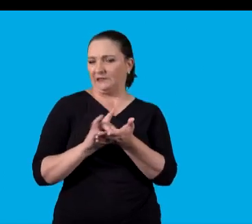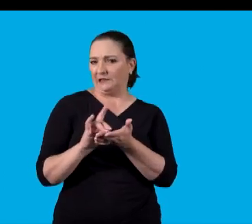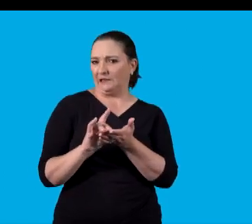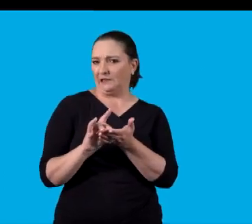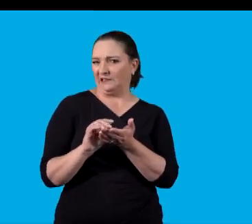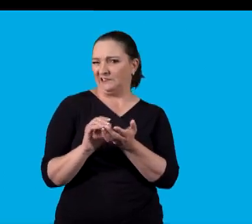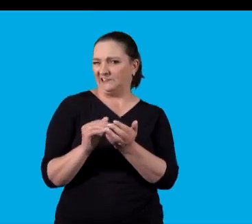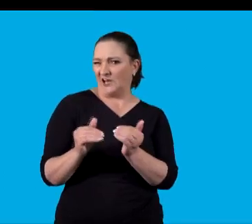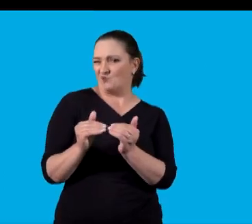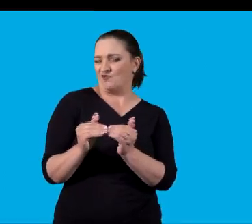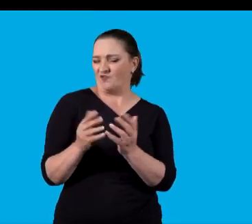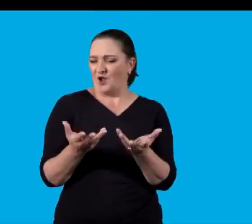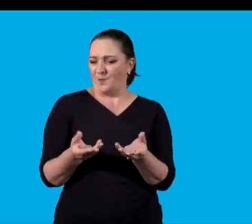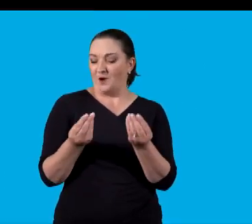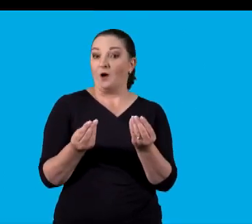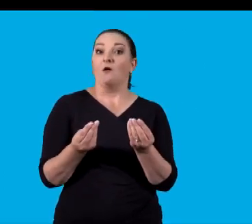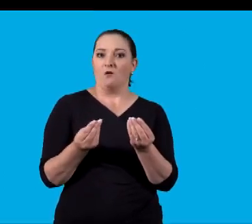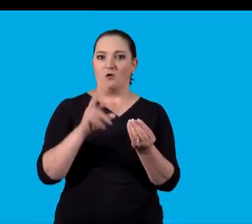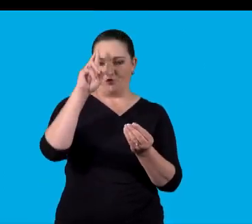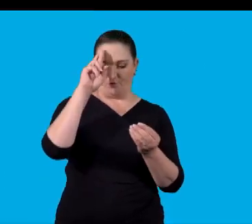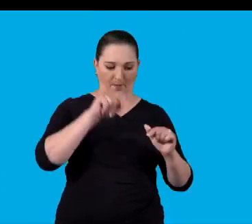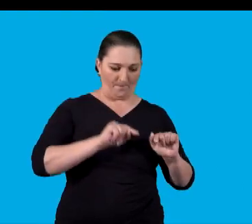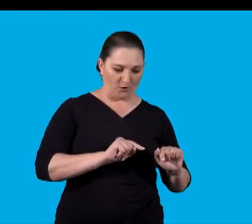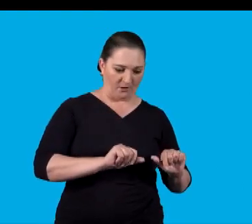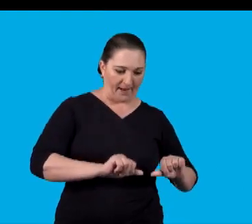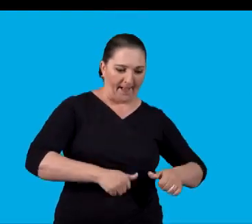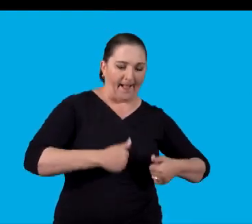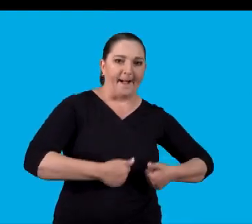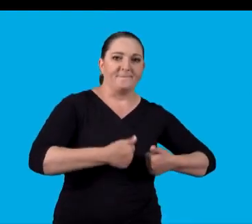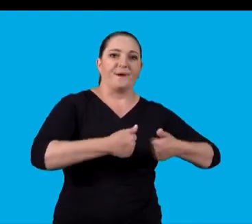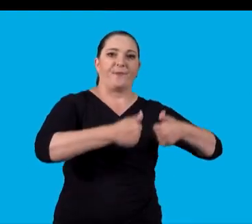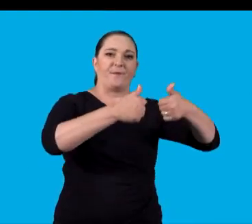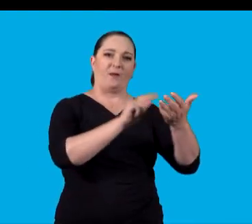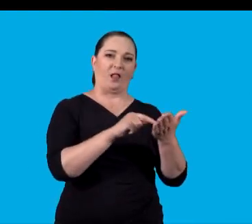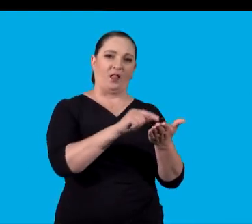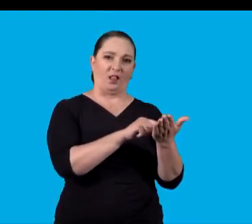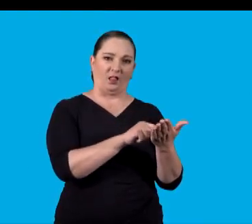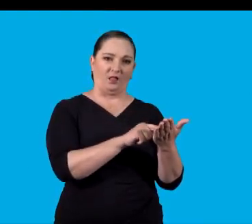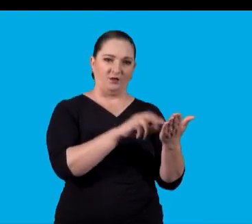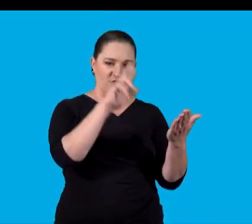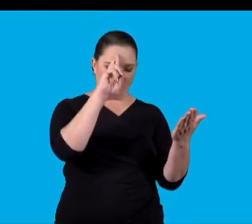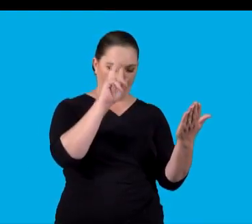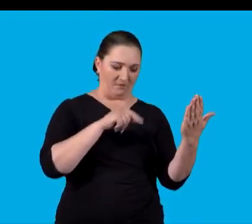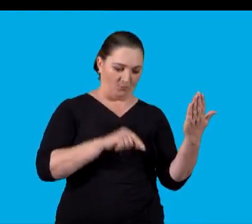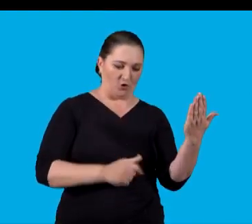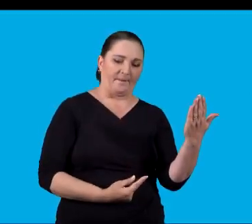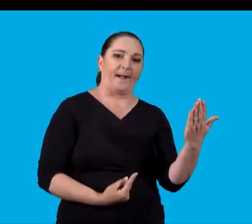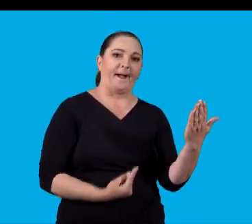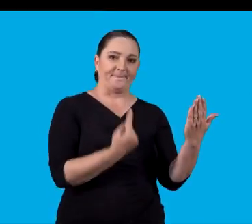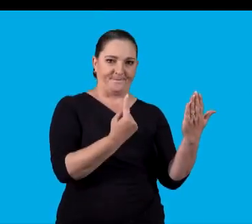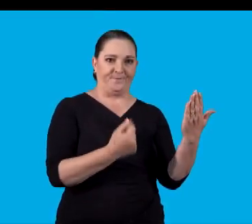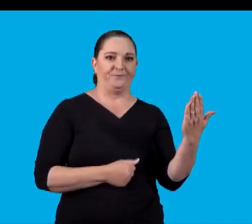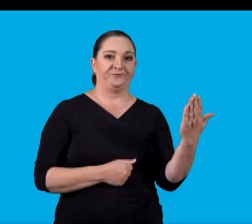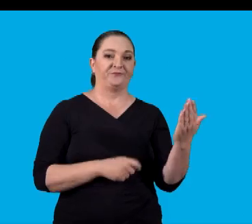equivalents? All right, so we're going to do the bottom-up calculation, where you start from the bottom, going up. From the bottom, going